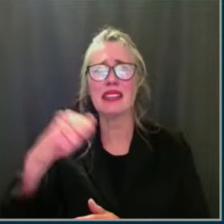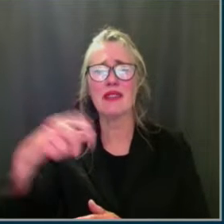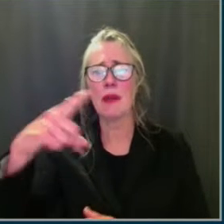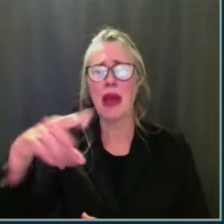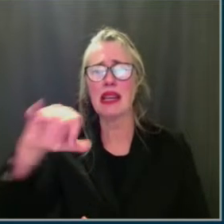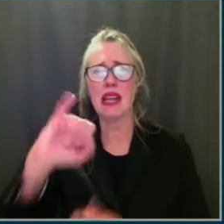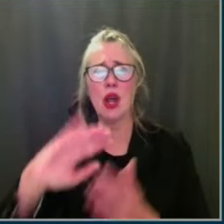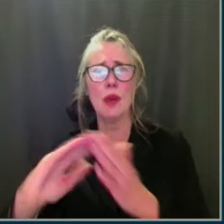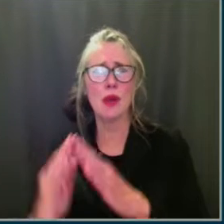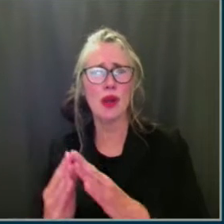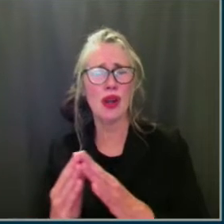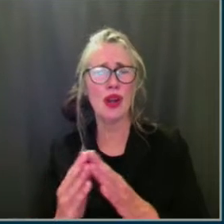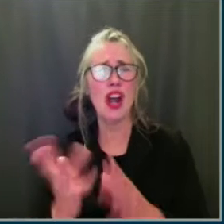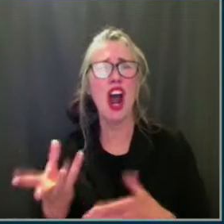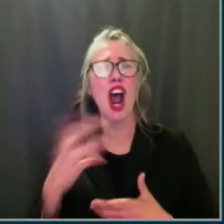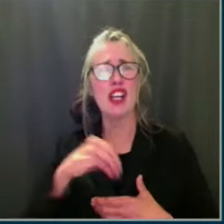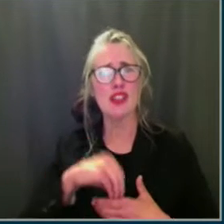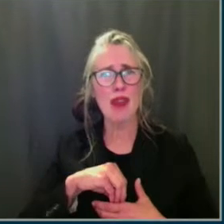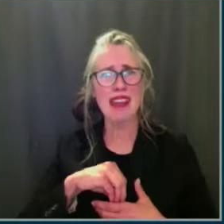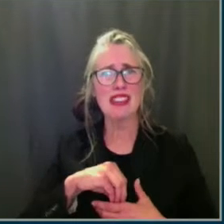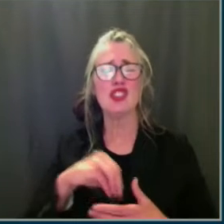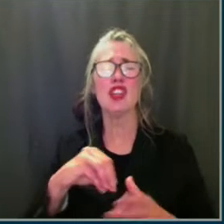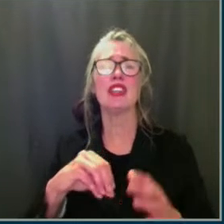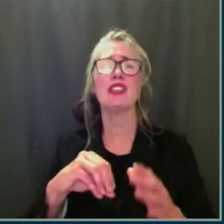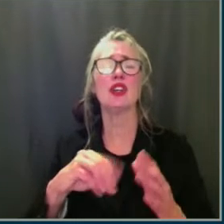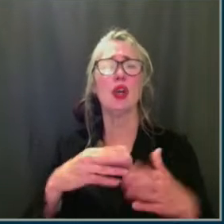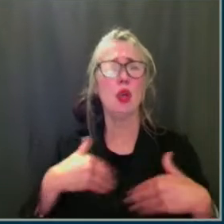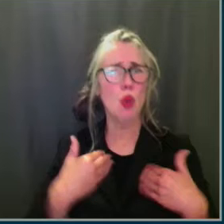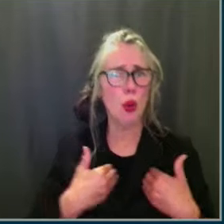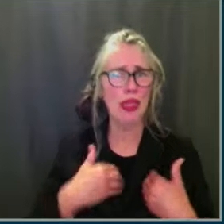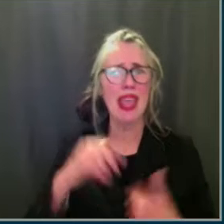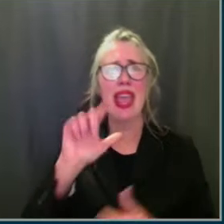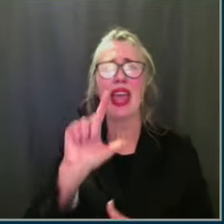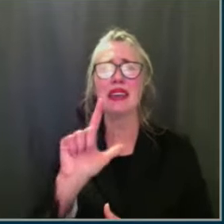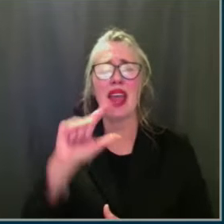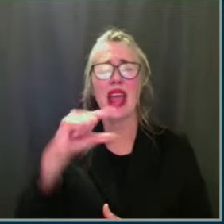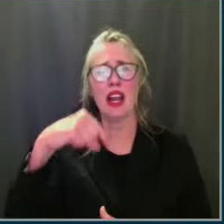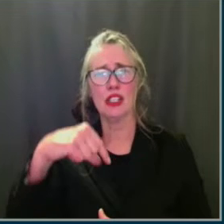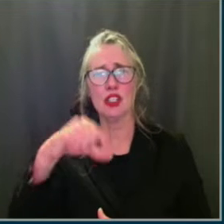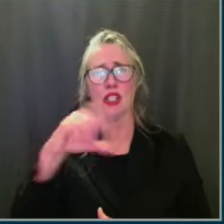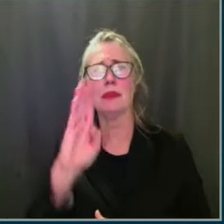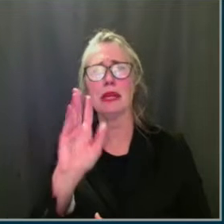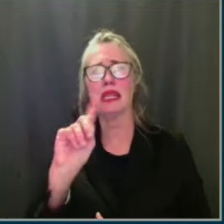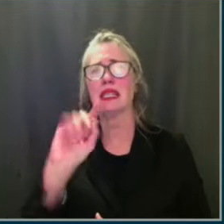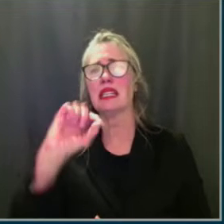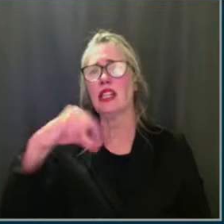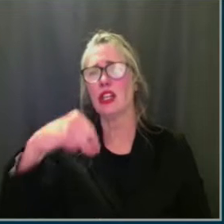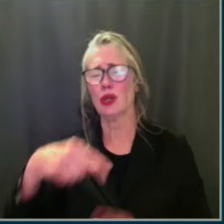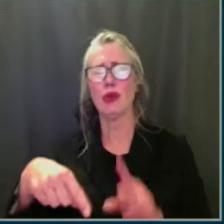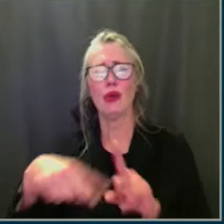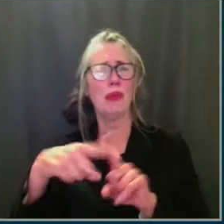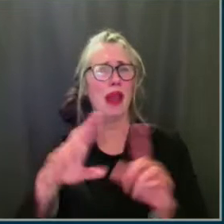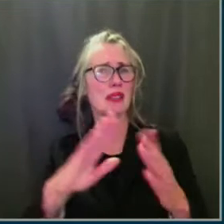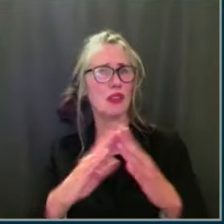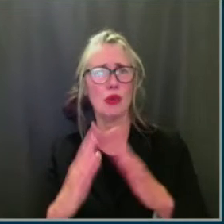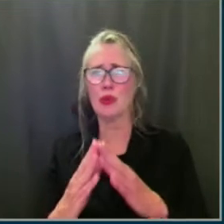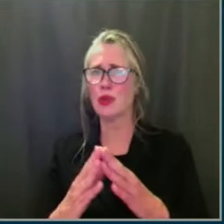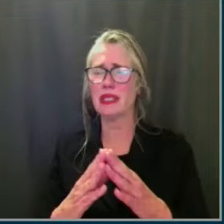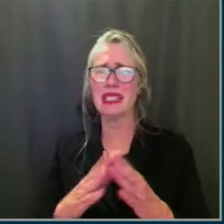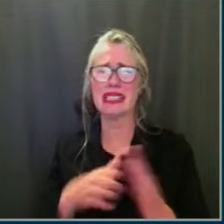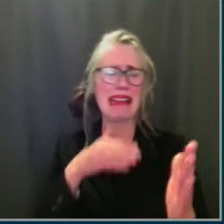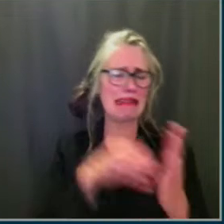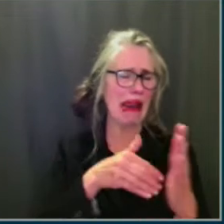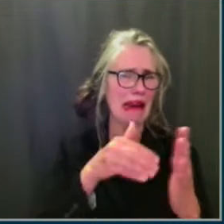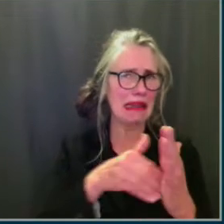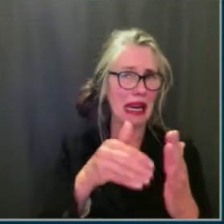our transgender youth and our LGBTQ plus communities. It has probably been the most difficult time that we'll experience